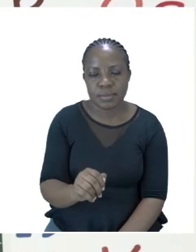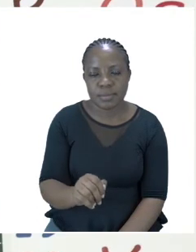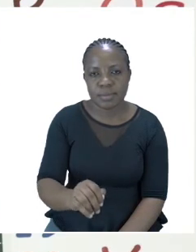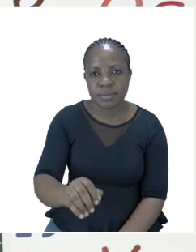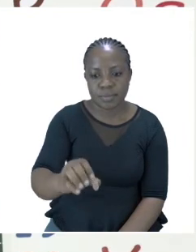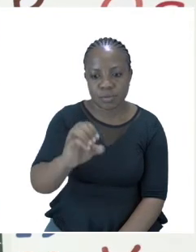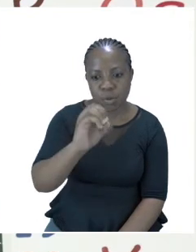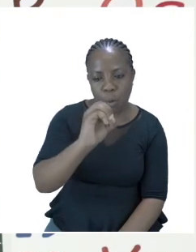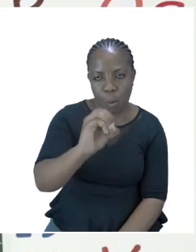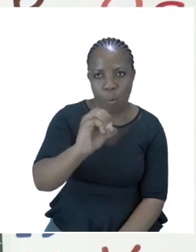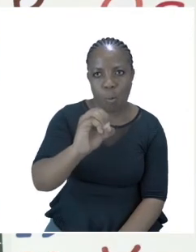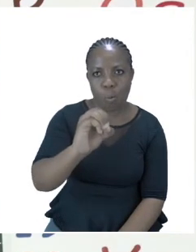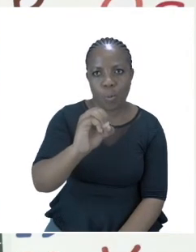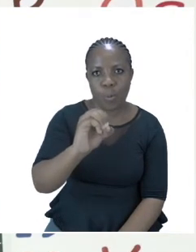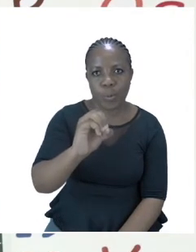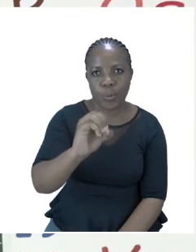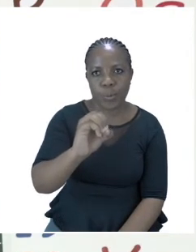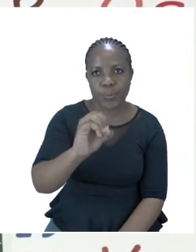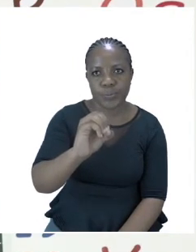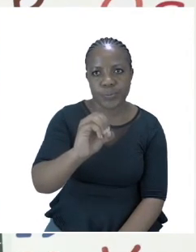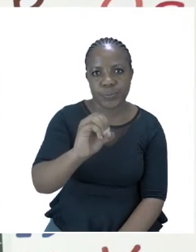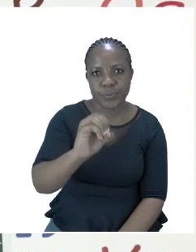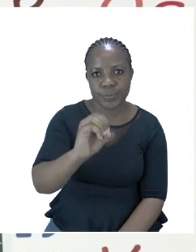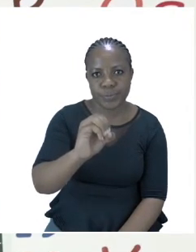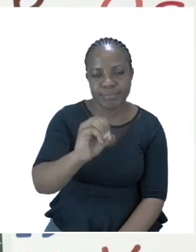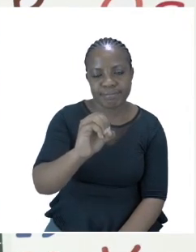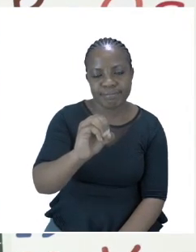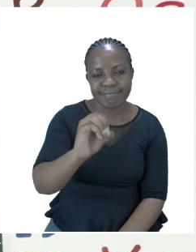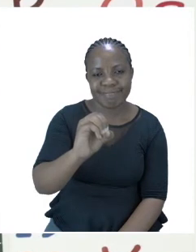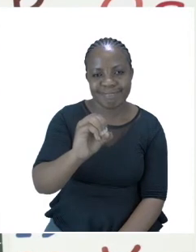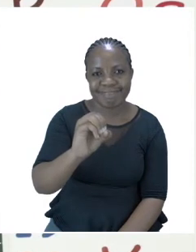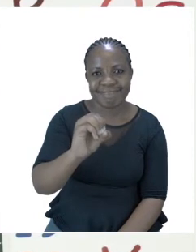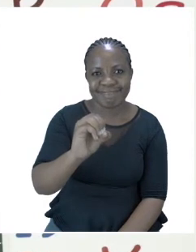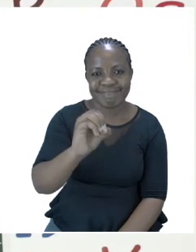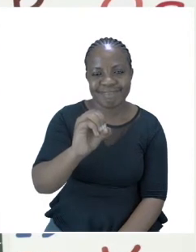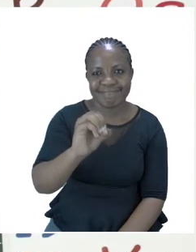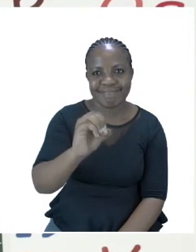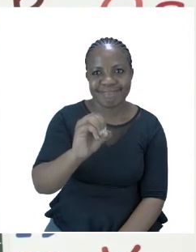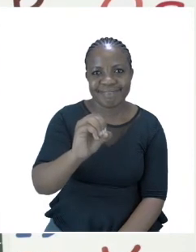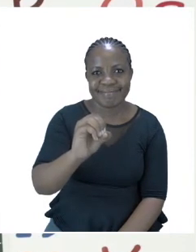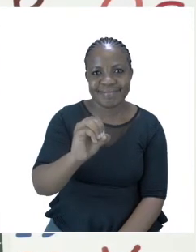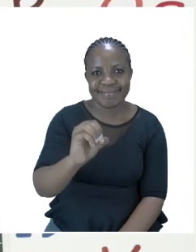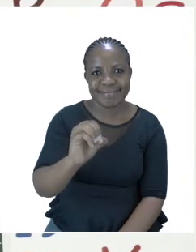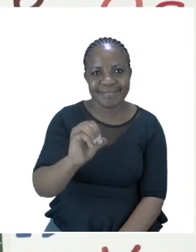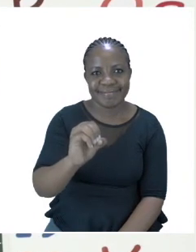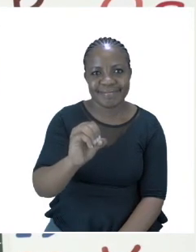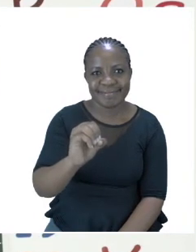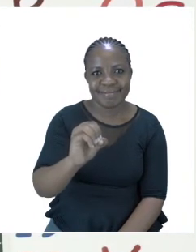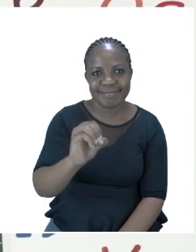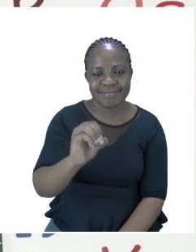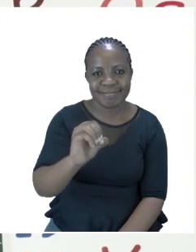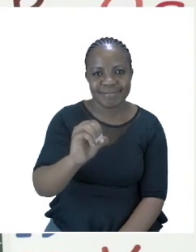word for O. And I have the perfect one. We are going to write the word